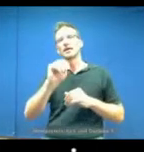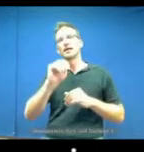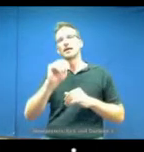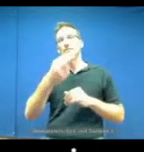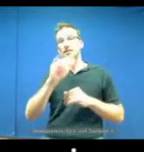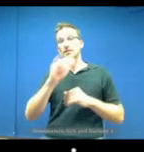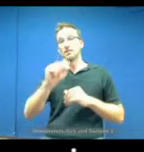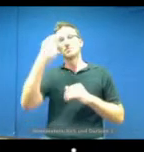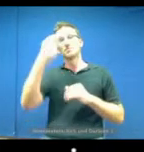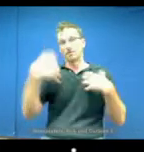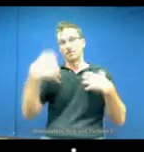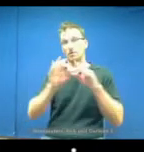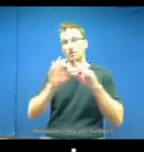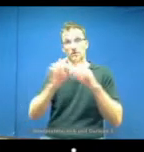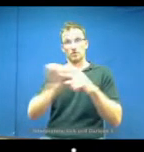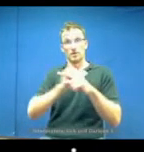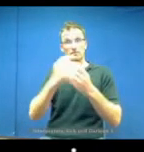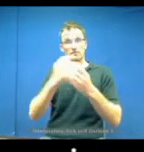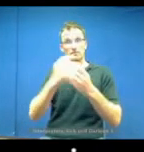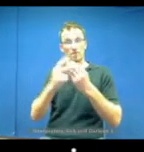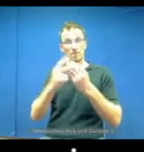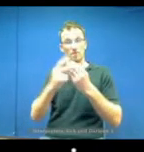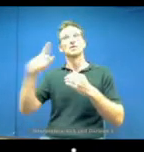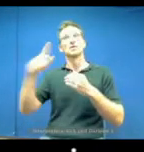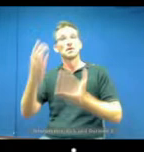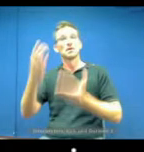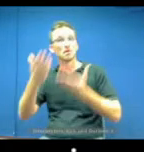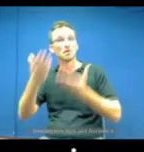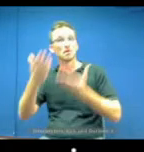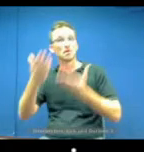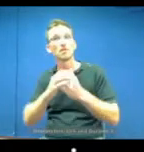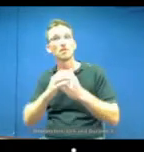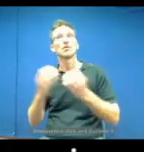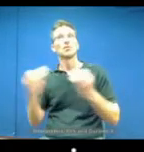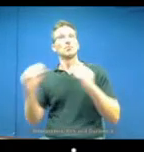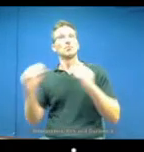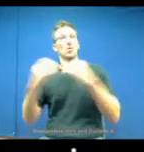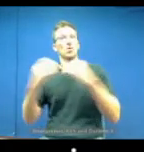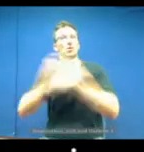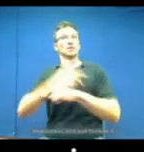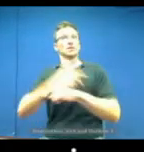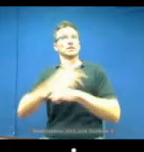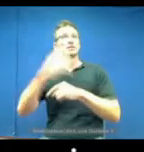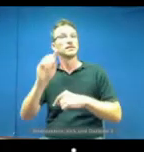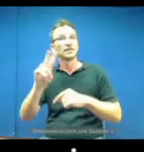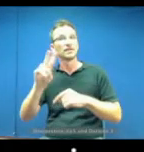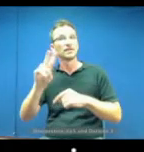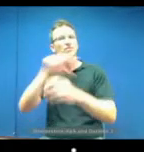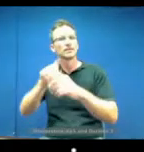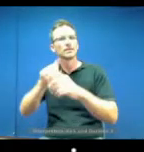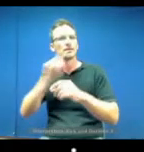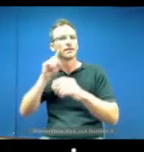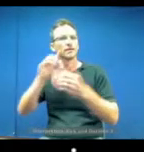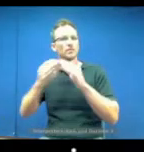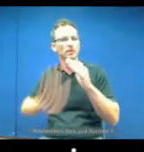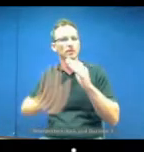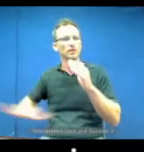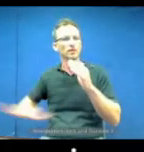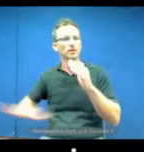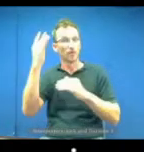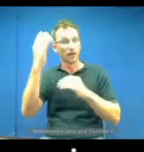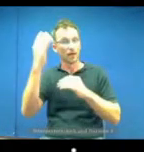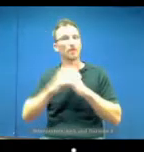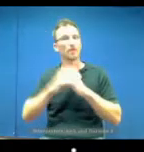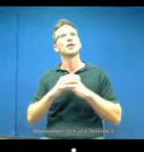Program, that it may be more of a problem in the deaf community because it's very difficult. It's easier to